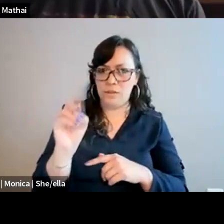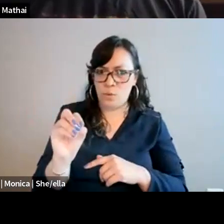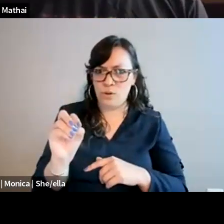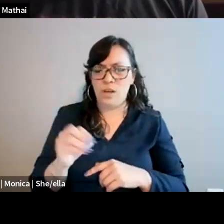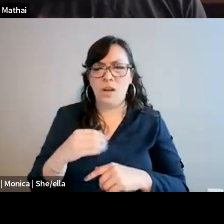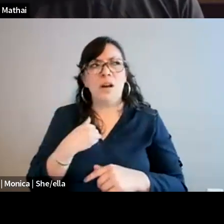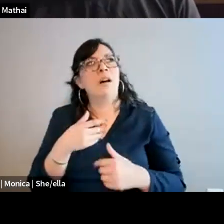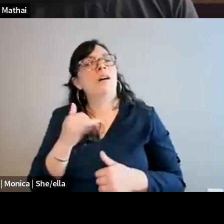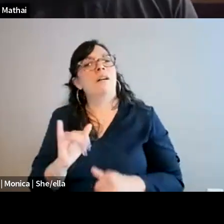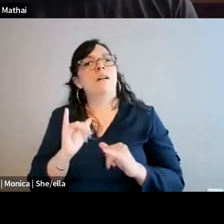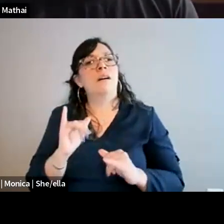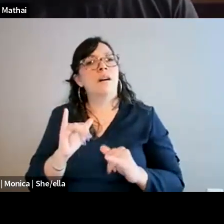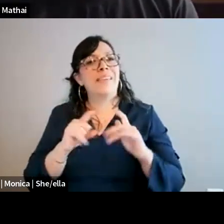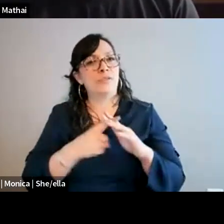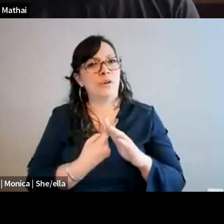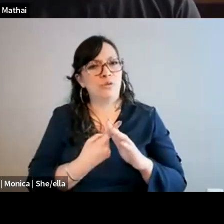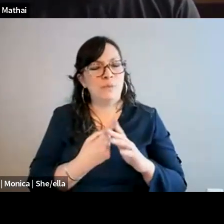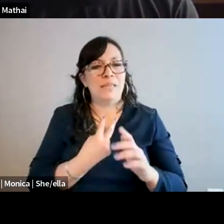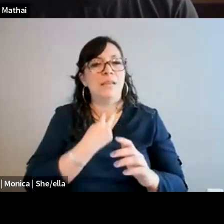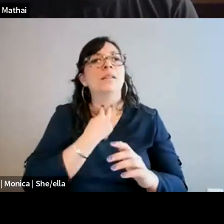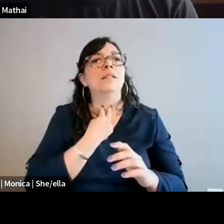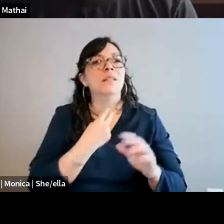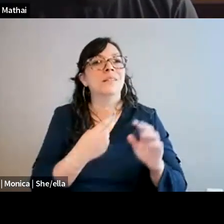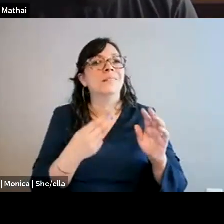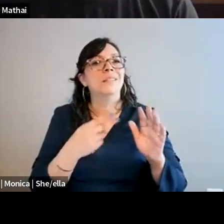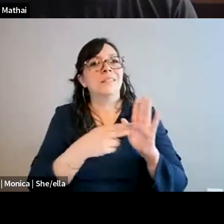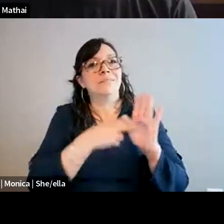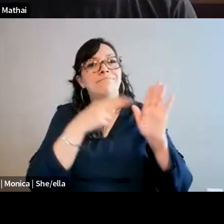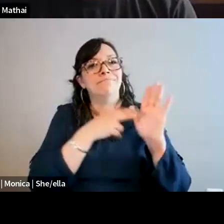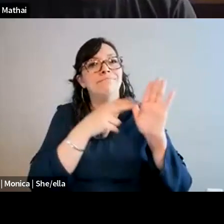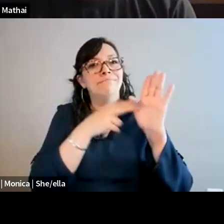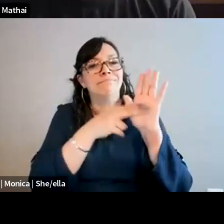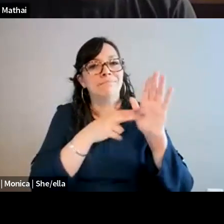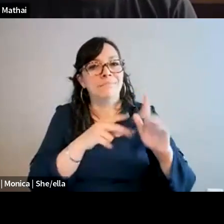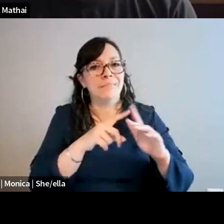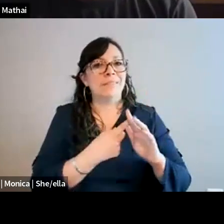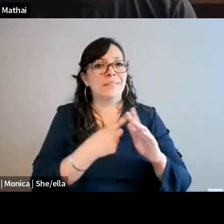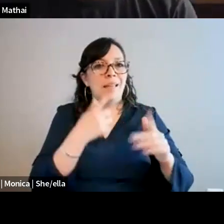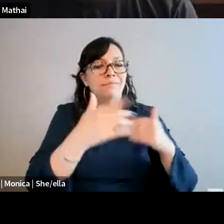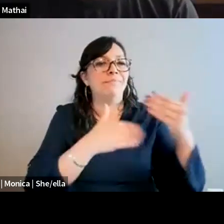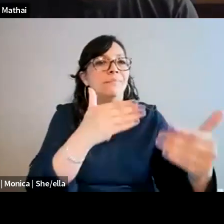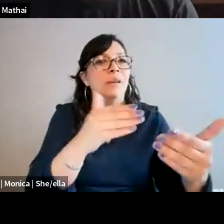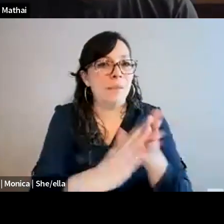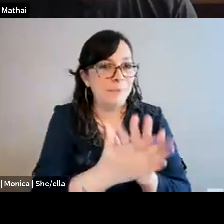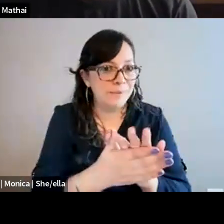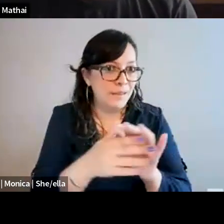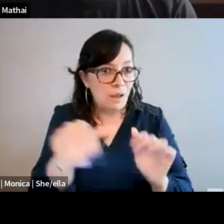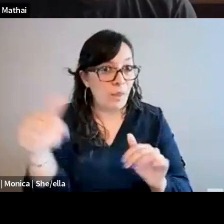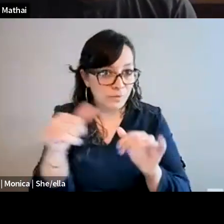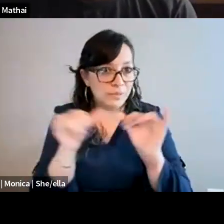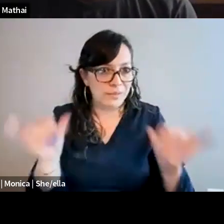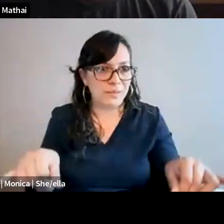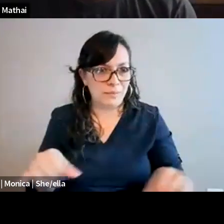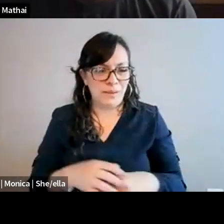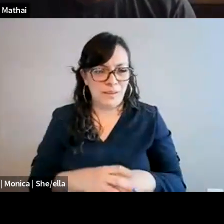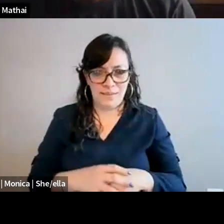how they start to be trapped in the larger carceral system. So thank you so much for naming that.